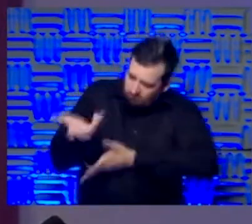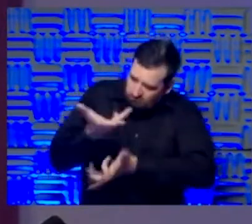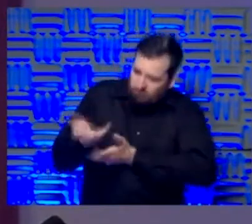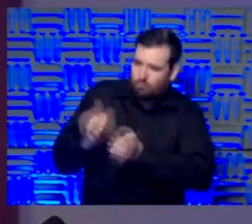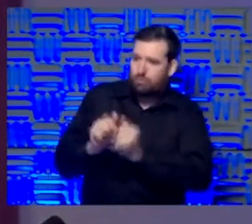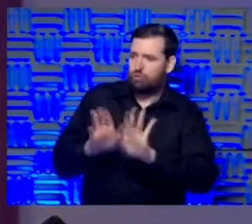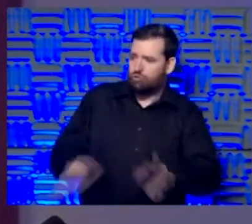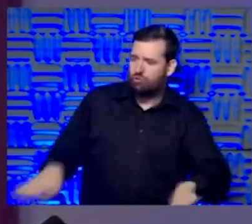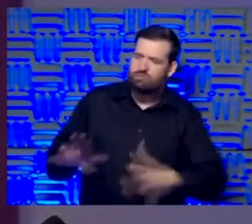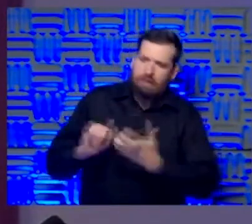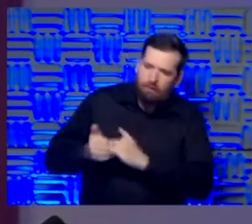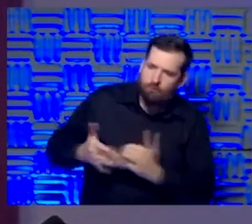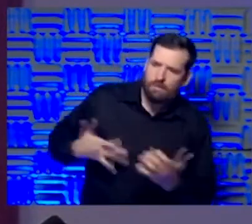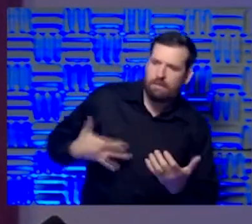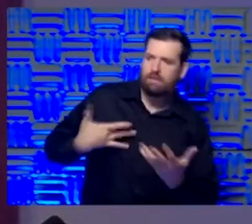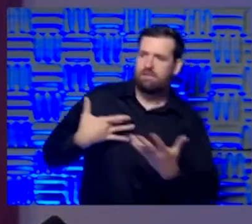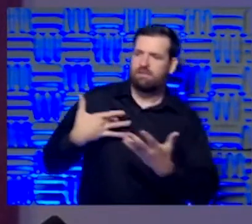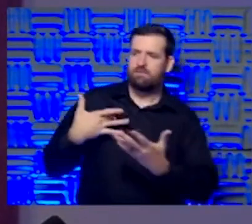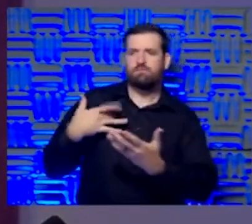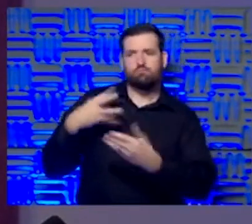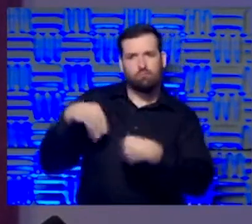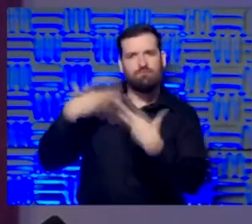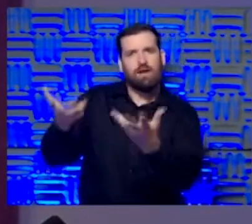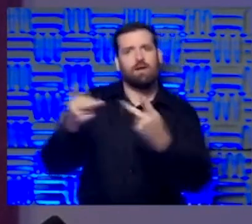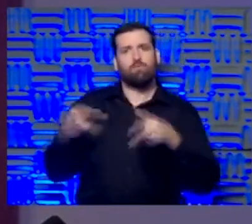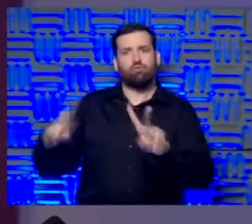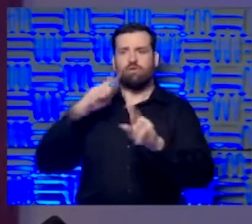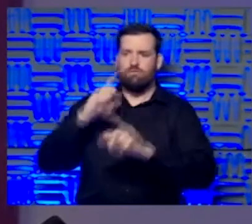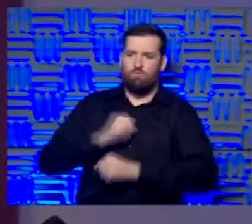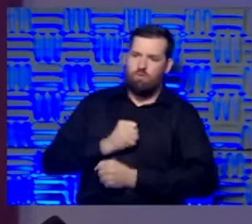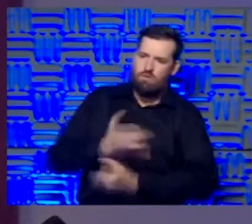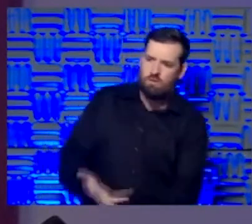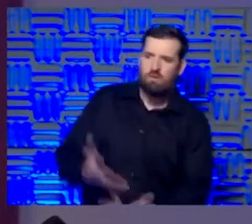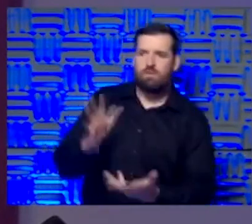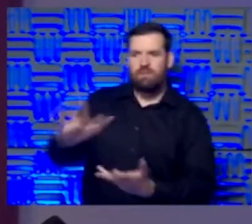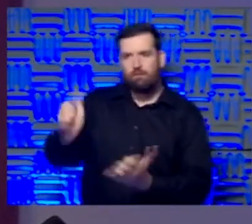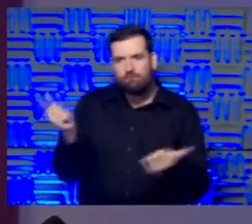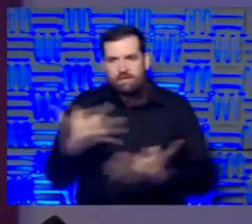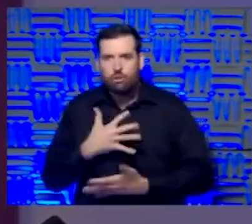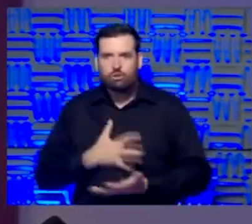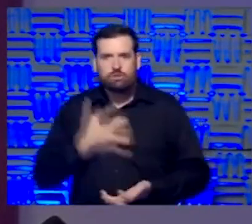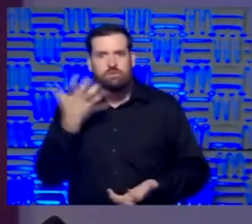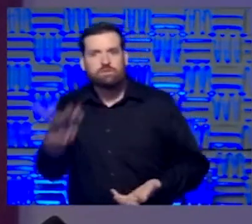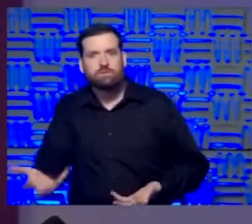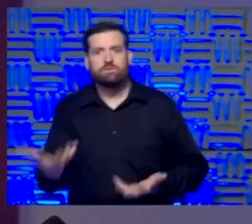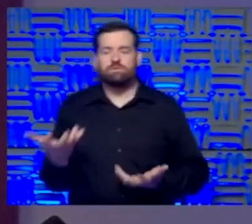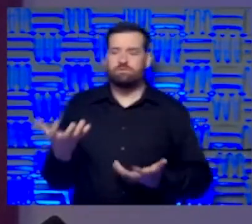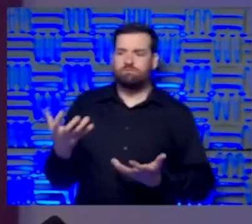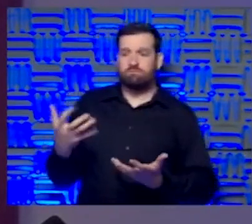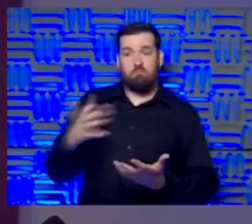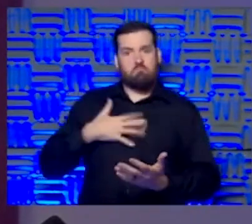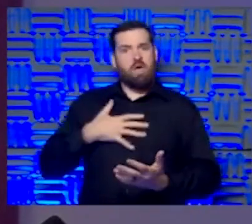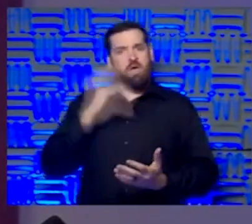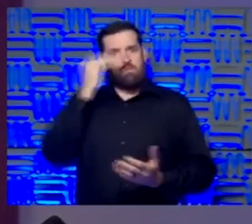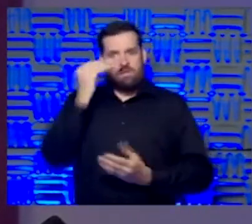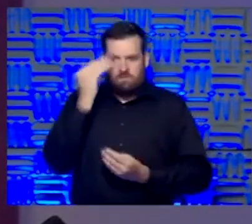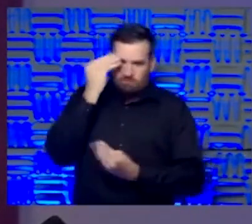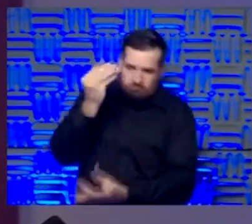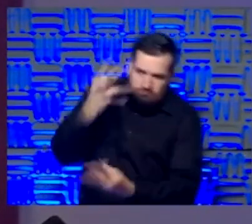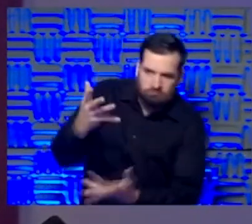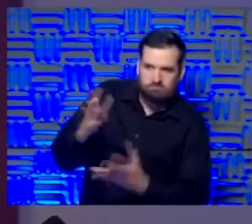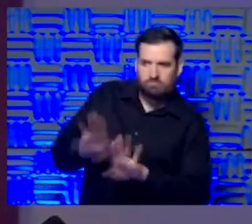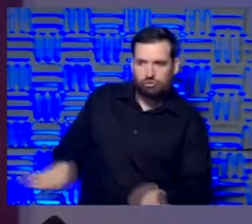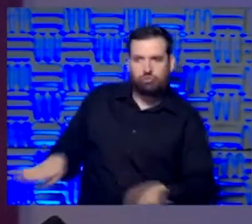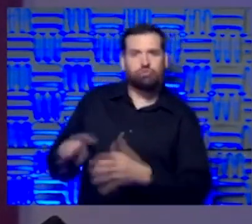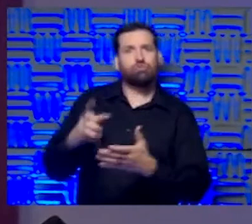how they are feeling. Give them the opportunity to talk and express their fears. Let them know what you think. It should be an active and